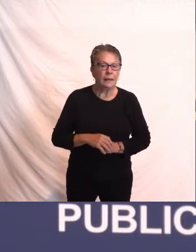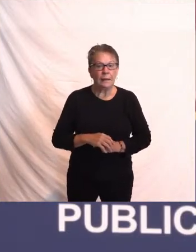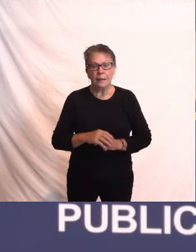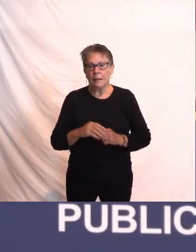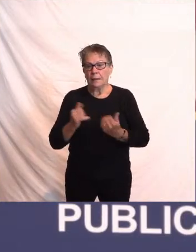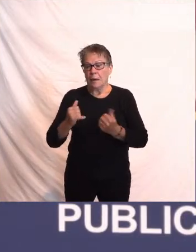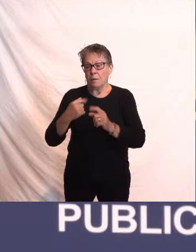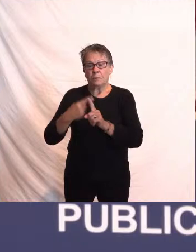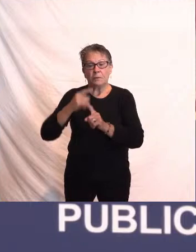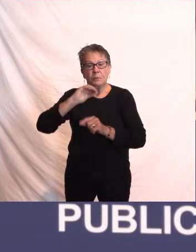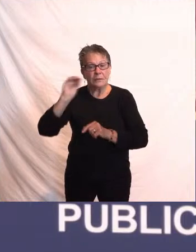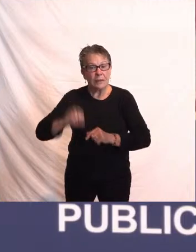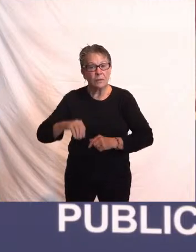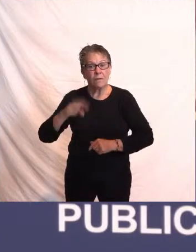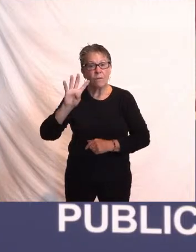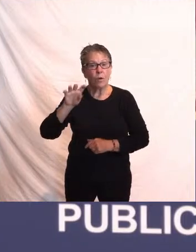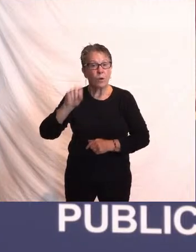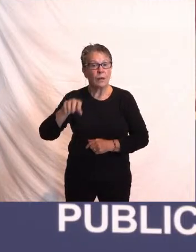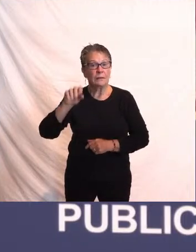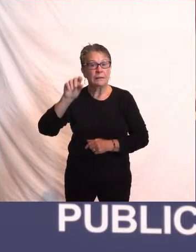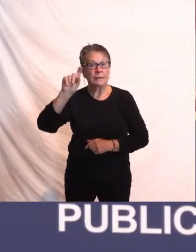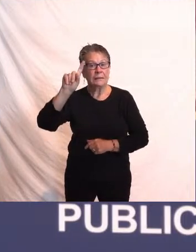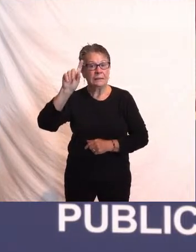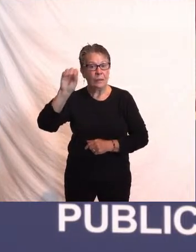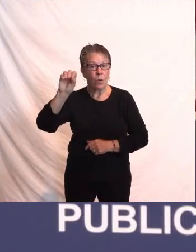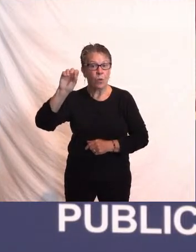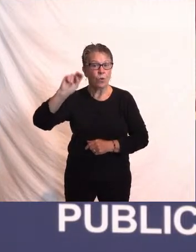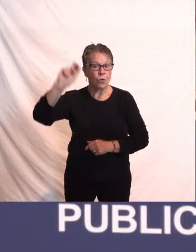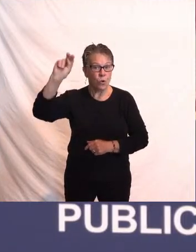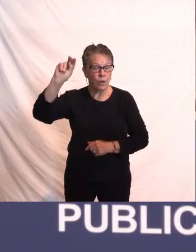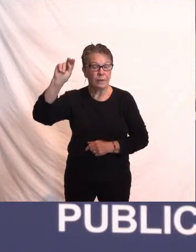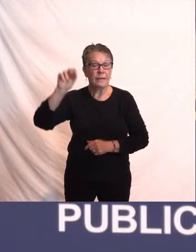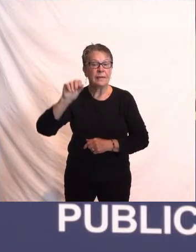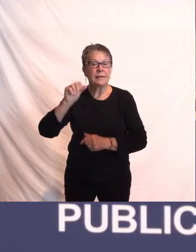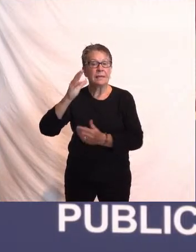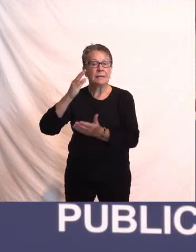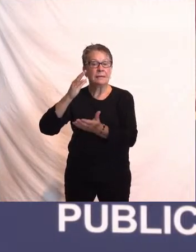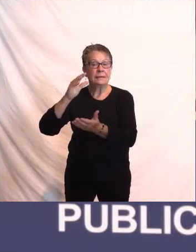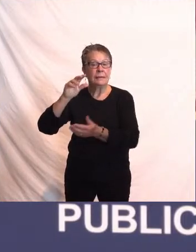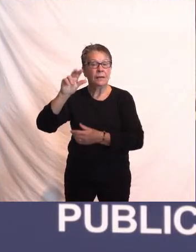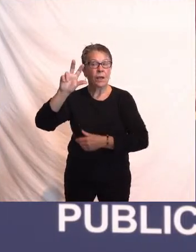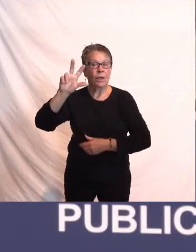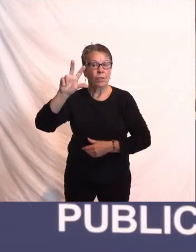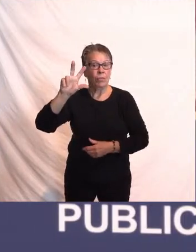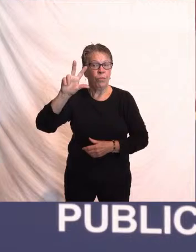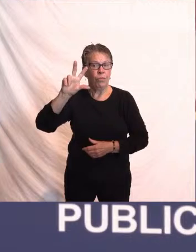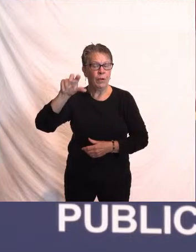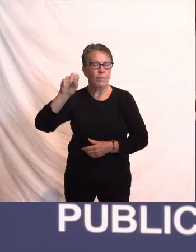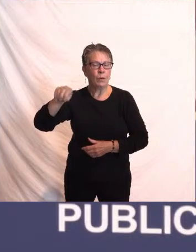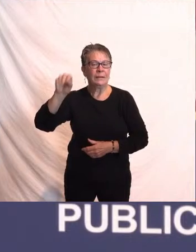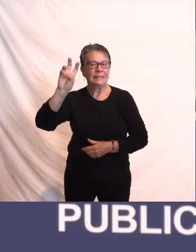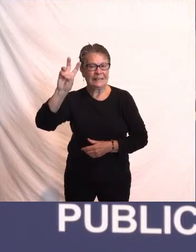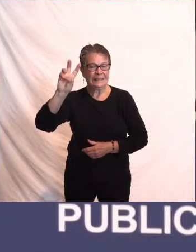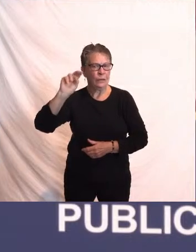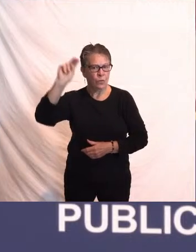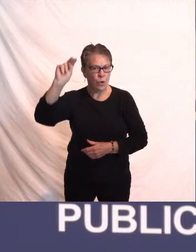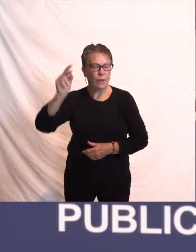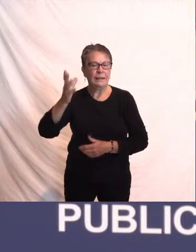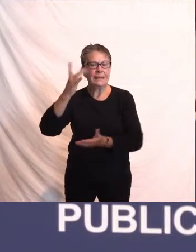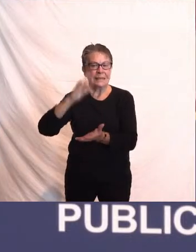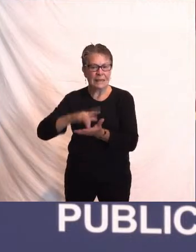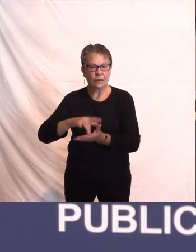of the state 3.06%, the central part of the state 4.68%, and the southern part of the